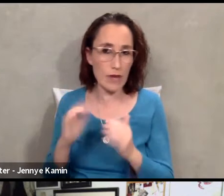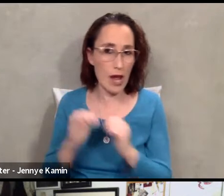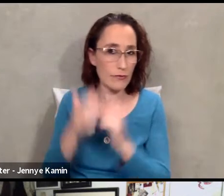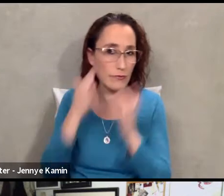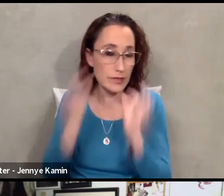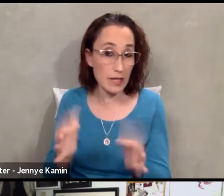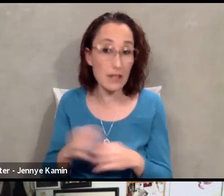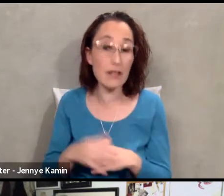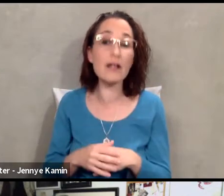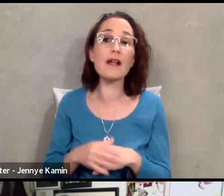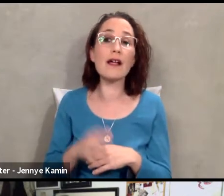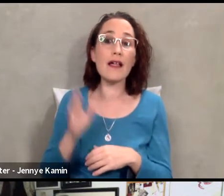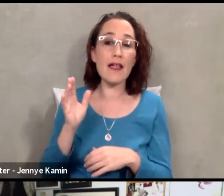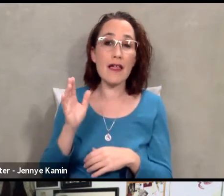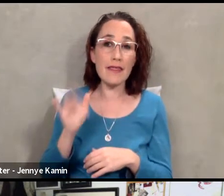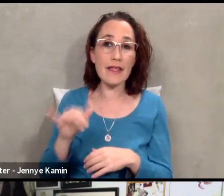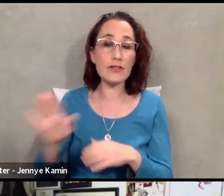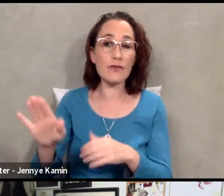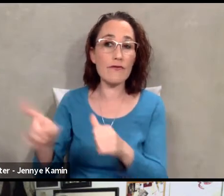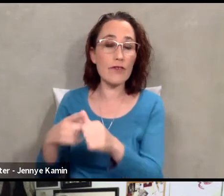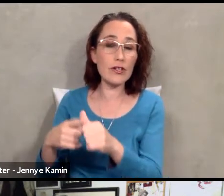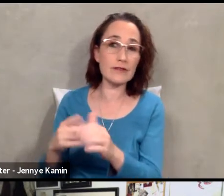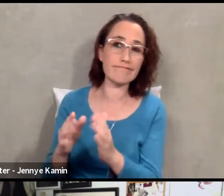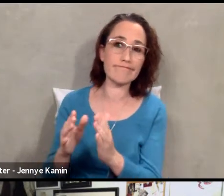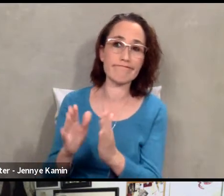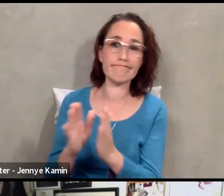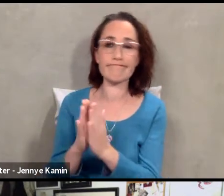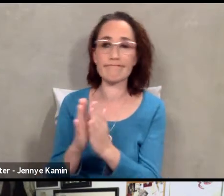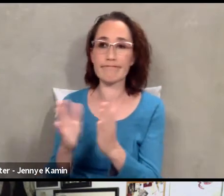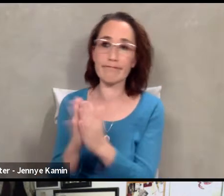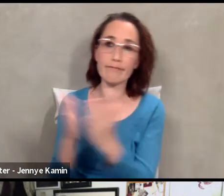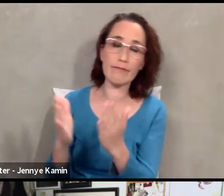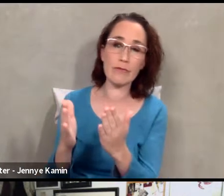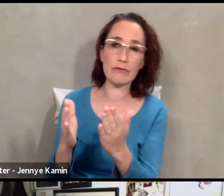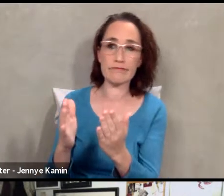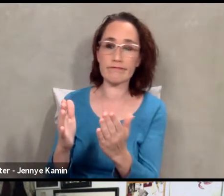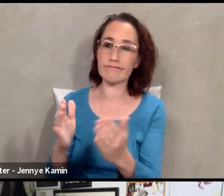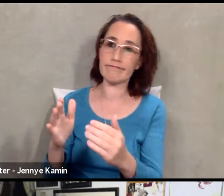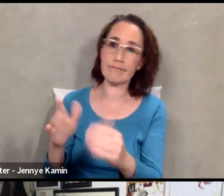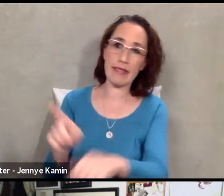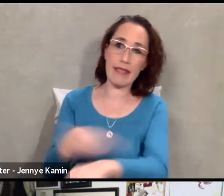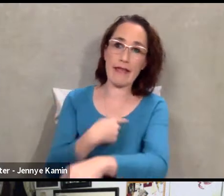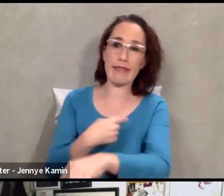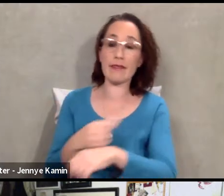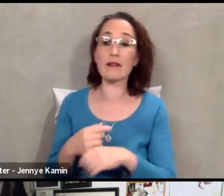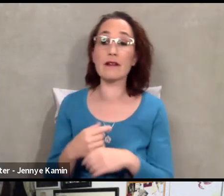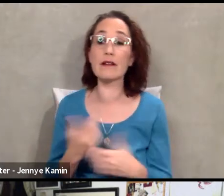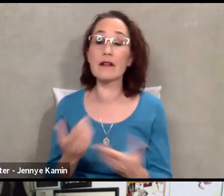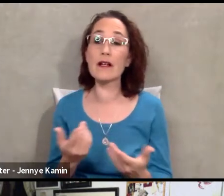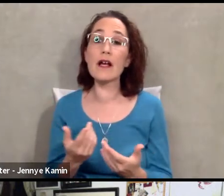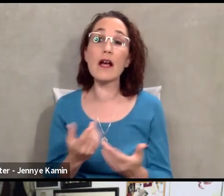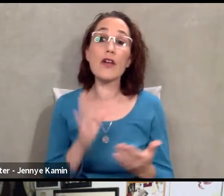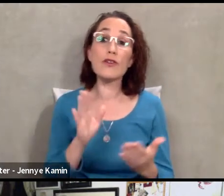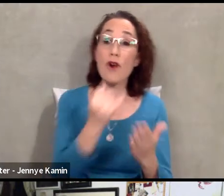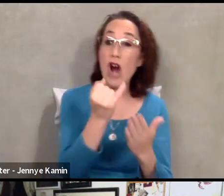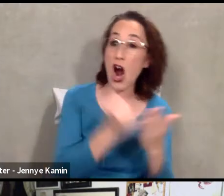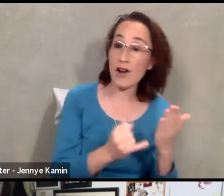extended, long form piece of writing. Why did you want to write? What did you want to say in words that you weren't saying in your